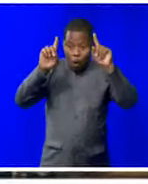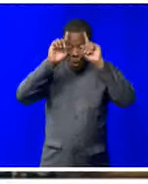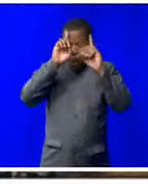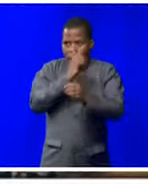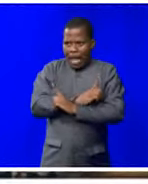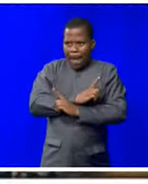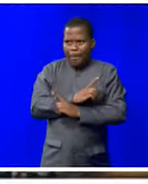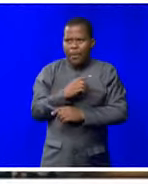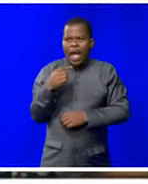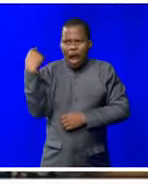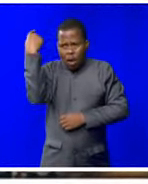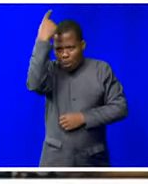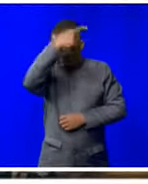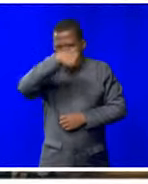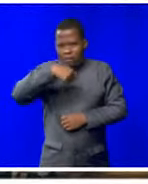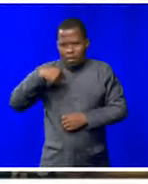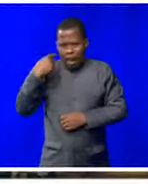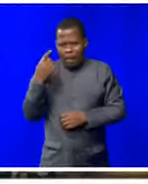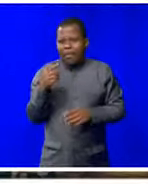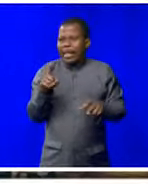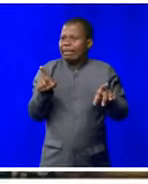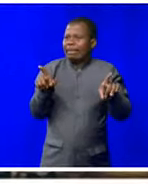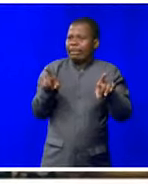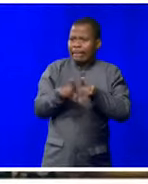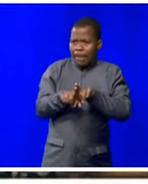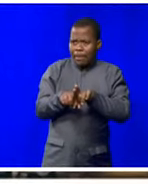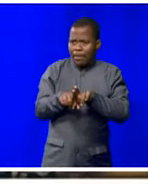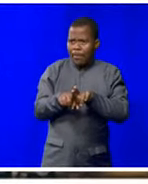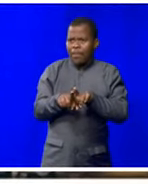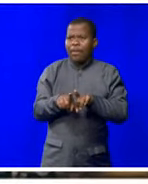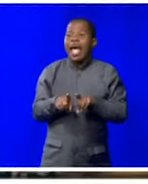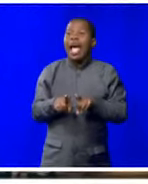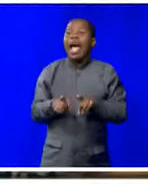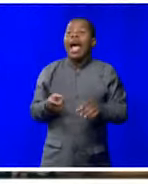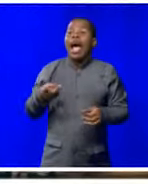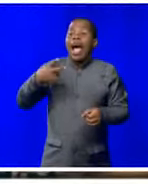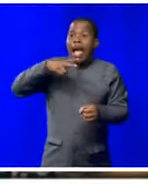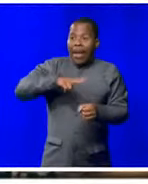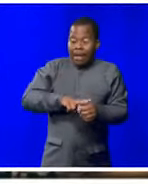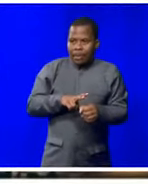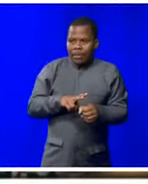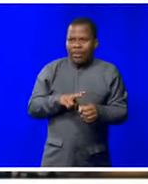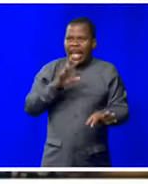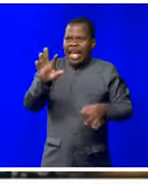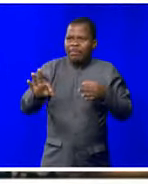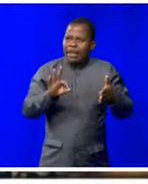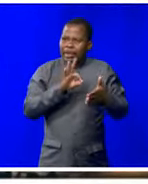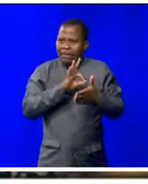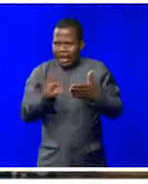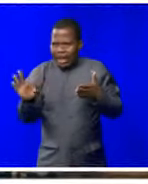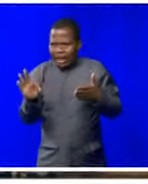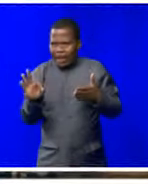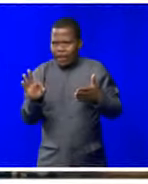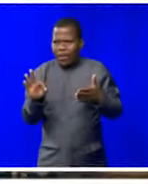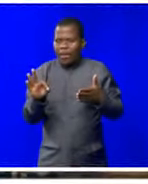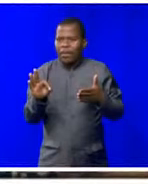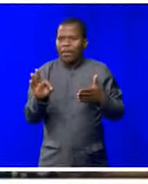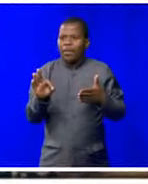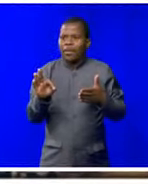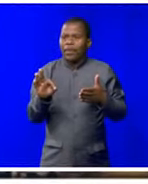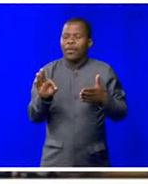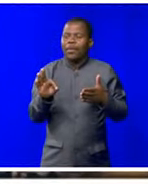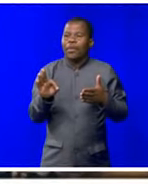wants to ascertain if she is still alive. Since Kumalo does not have a picture of Shongwe, he mentioned that her child, who will